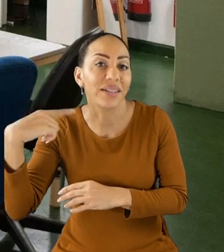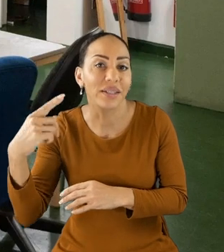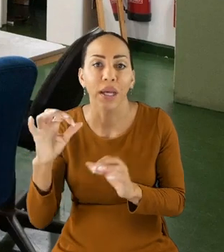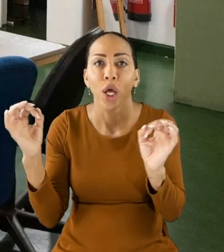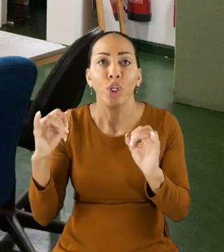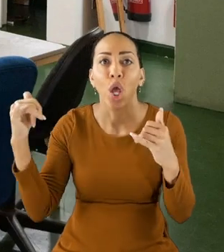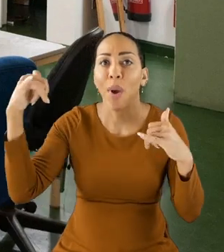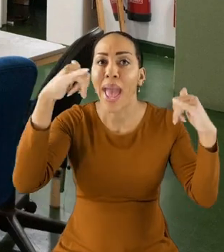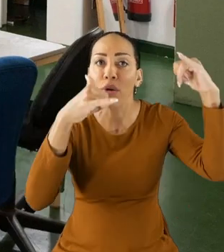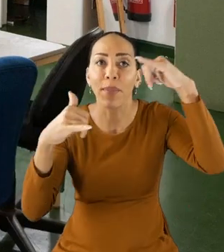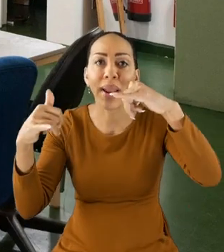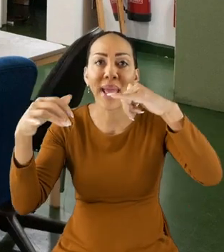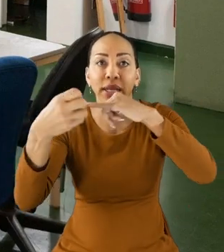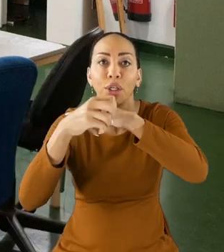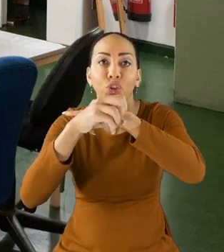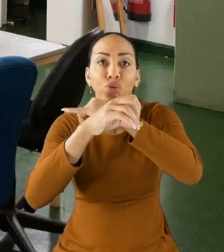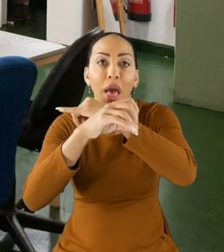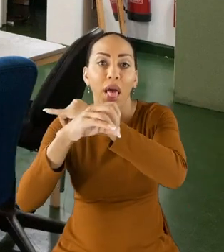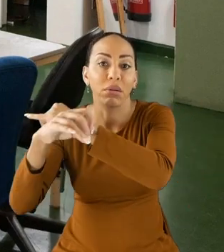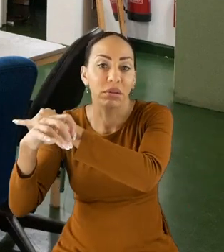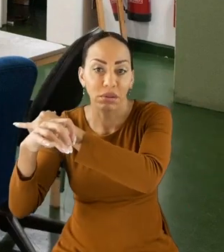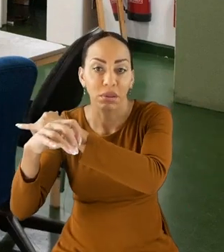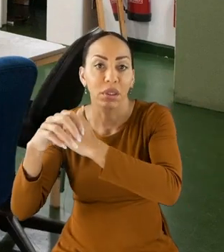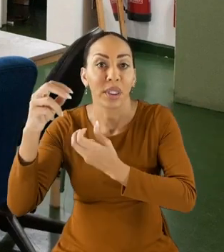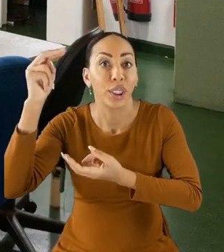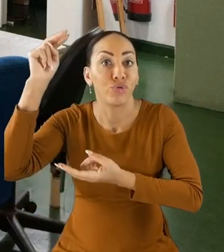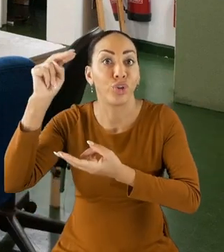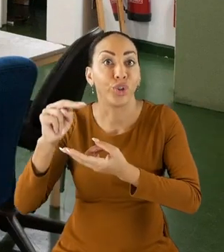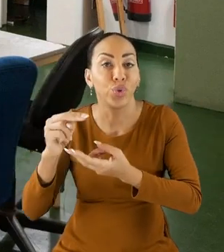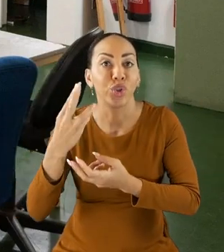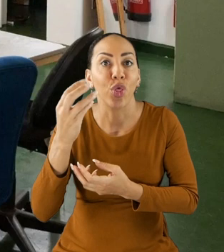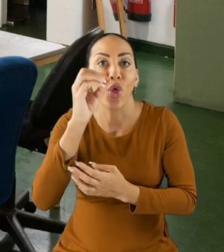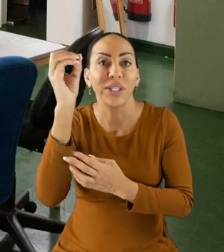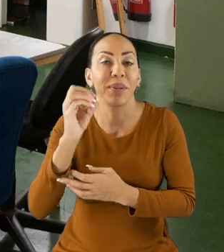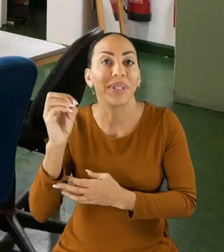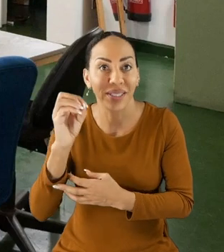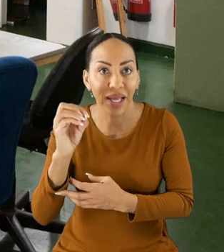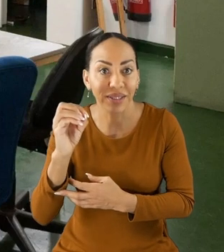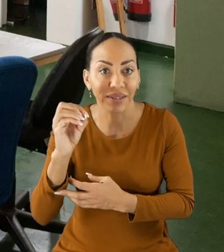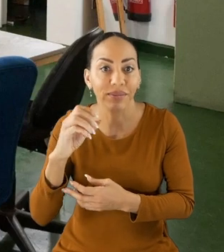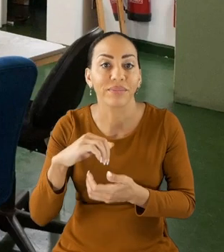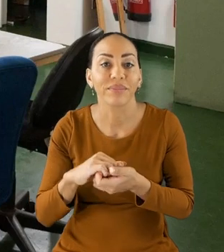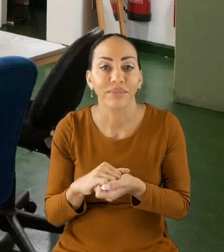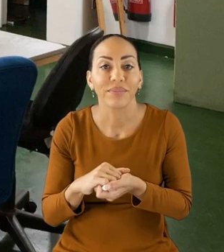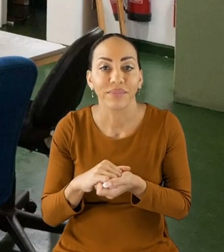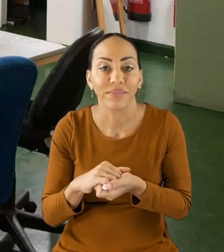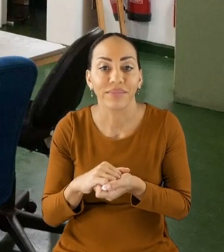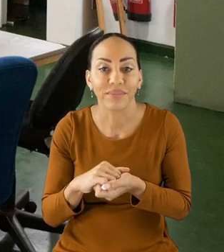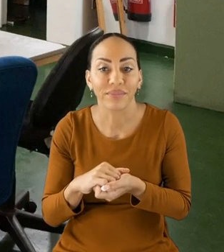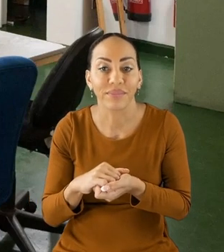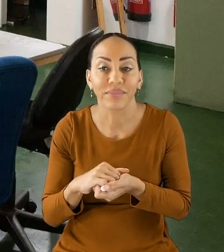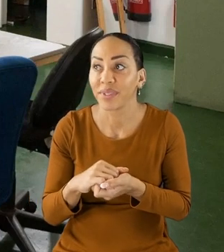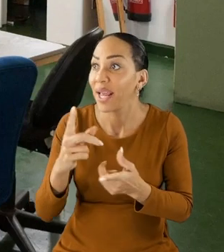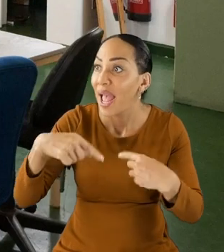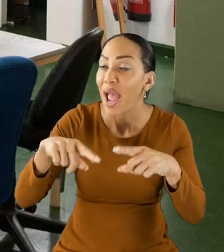trail in sight. By April 2020, air pollution had already reduced by up to 30%. But back in our homes, whilst